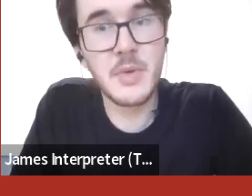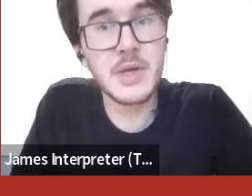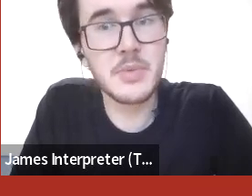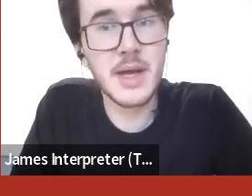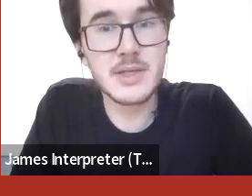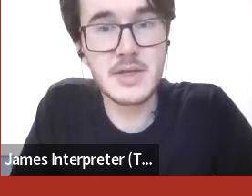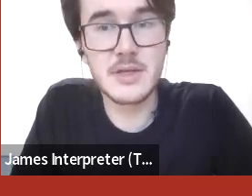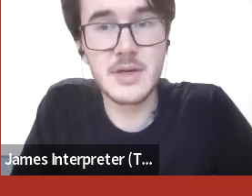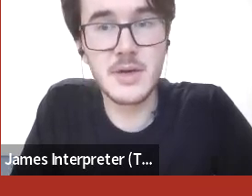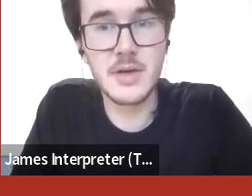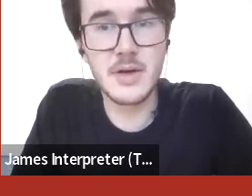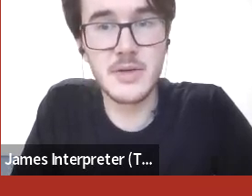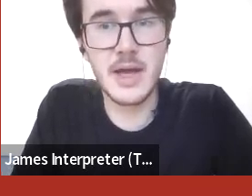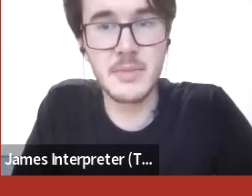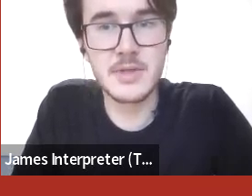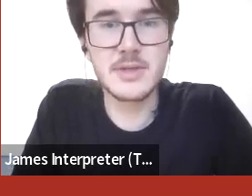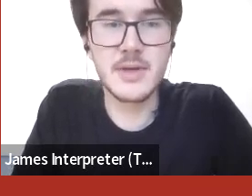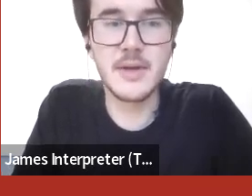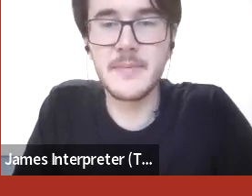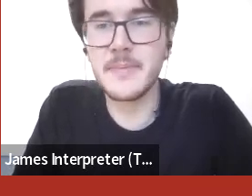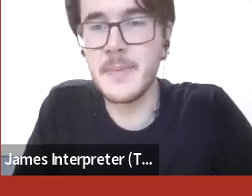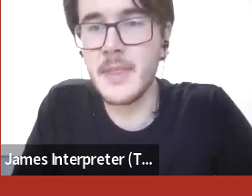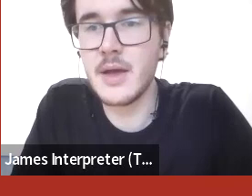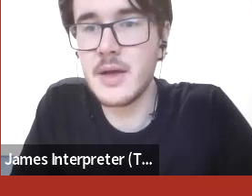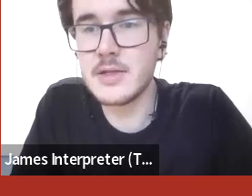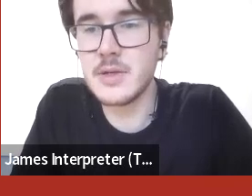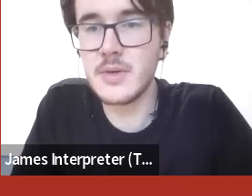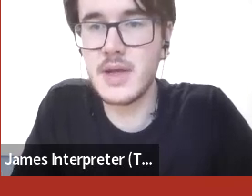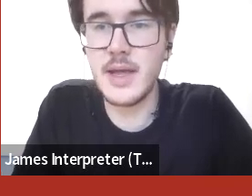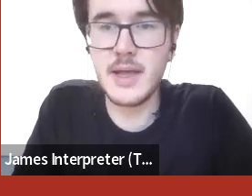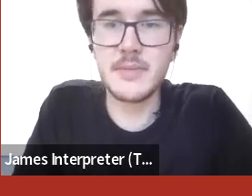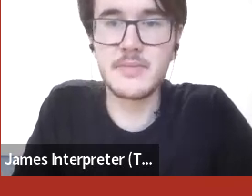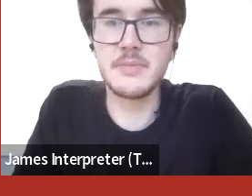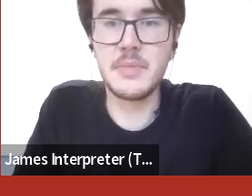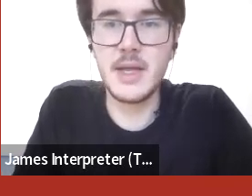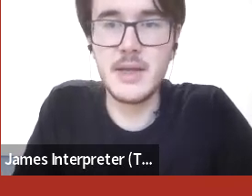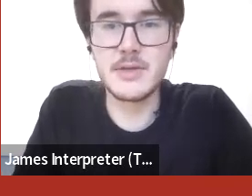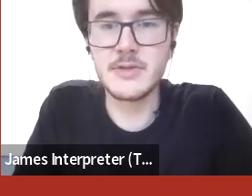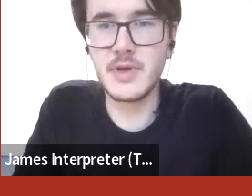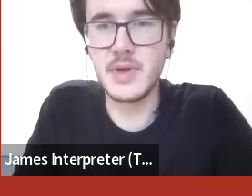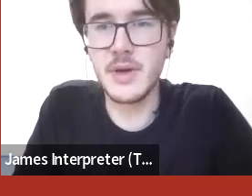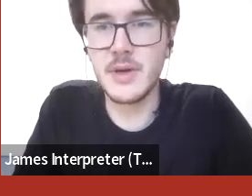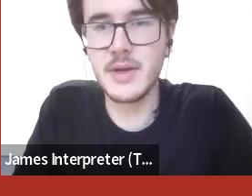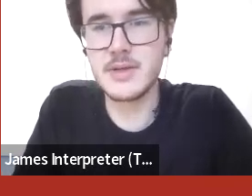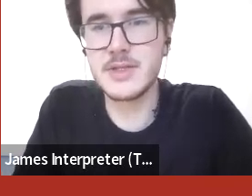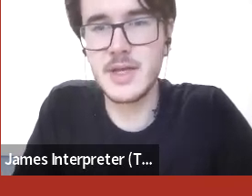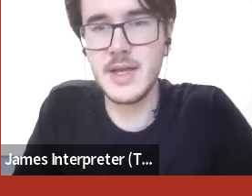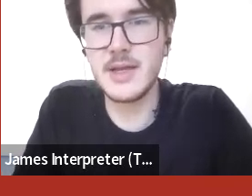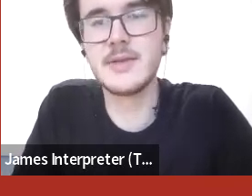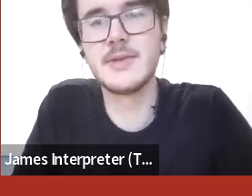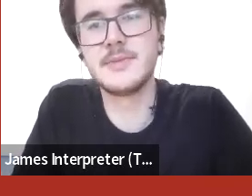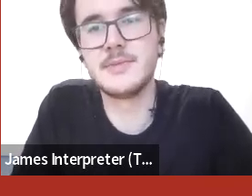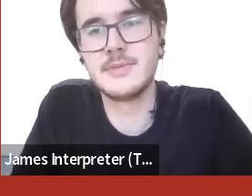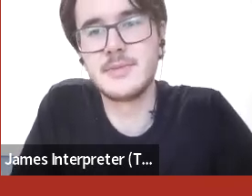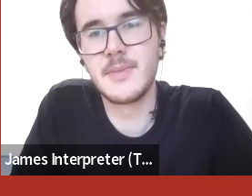So if you want to practice, you can turn on your cameras. So A, B, just follow along.